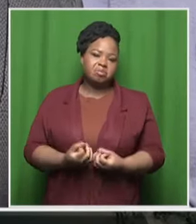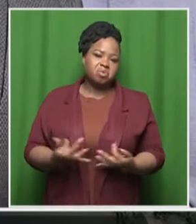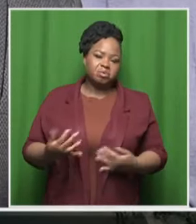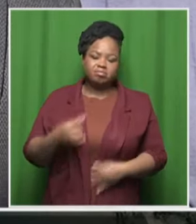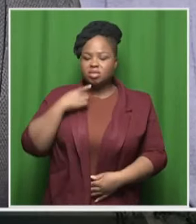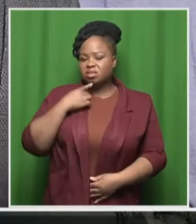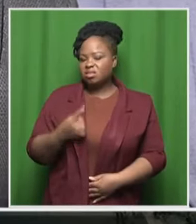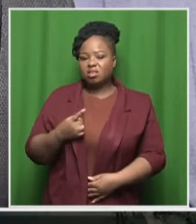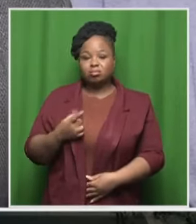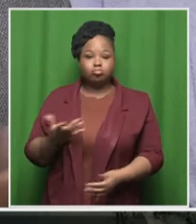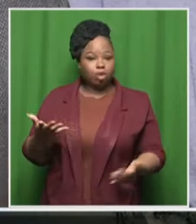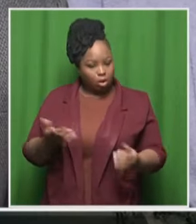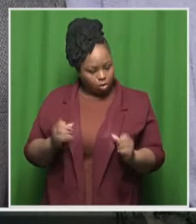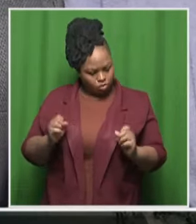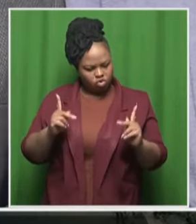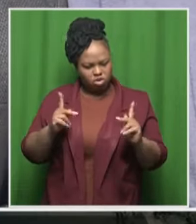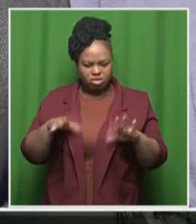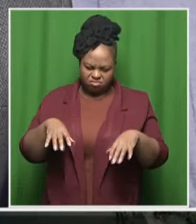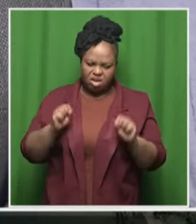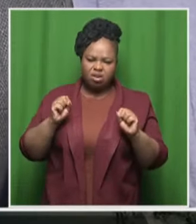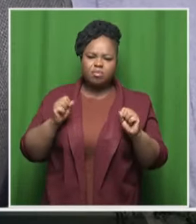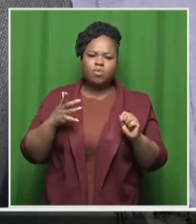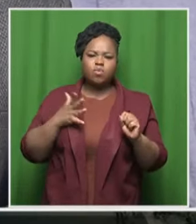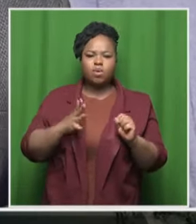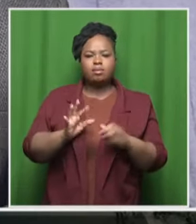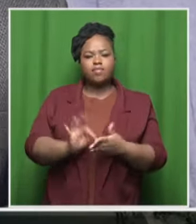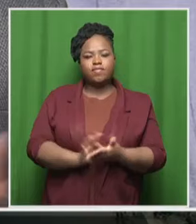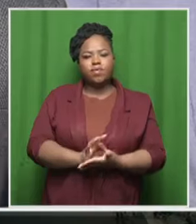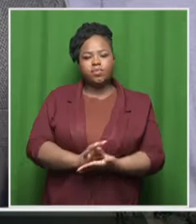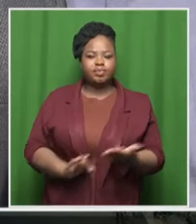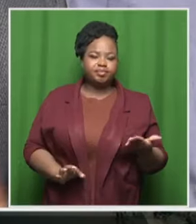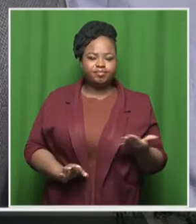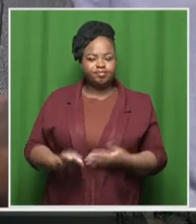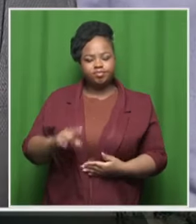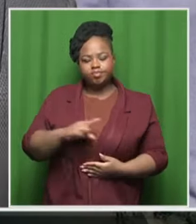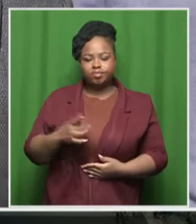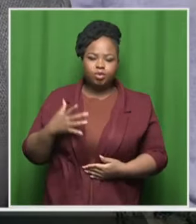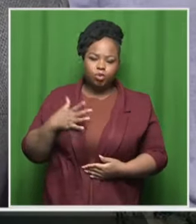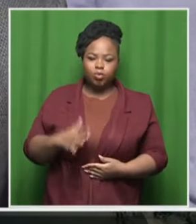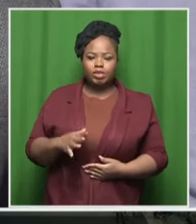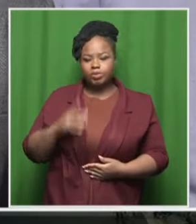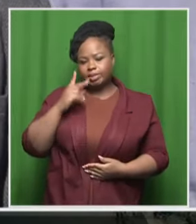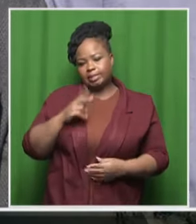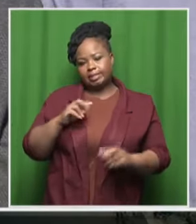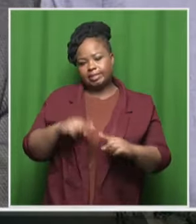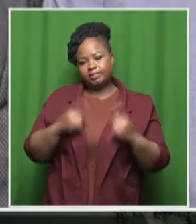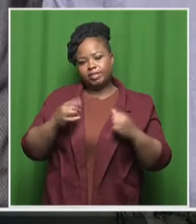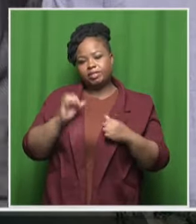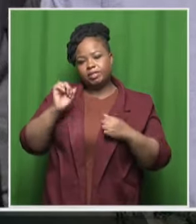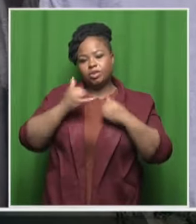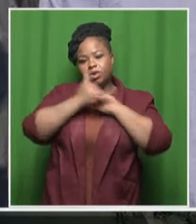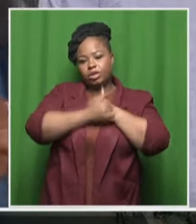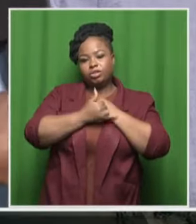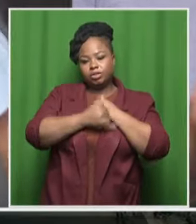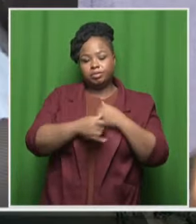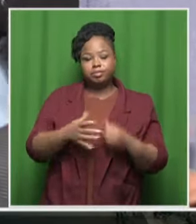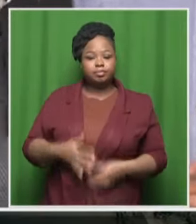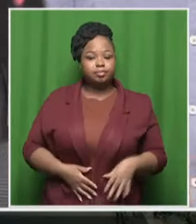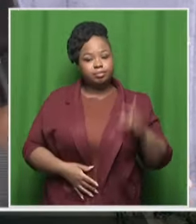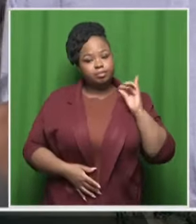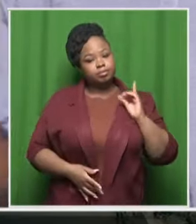be foregoing the opportunity. They are willing to really vote so that they see a difference in their country. But let's hear from one of